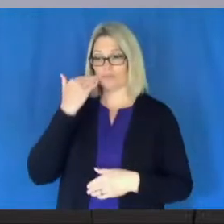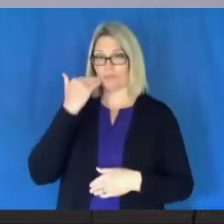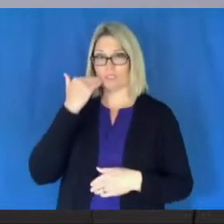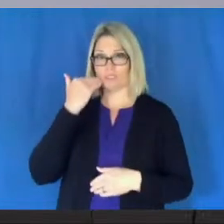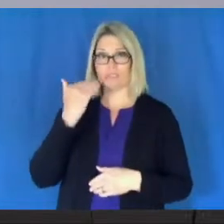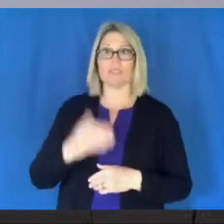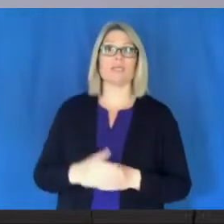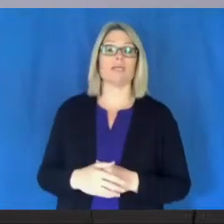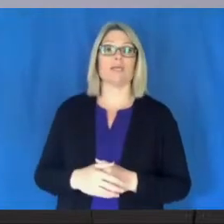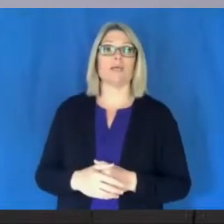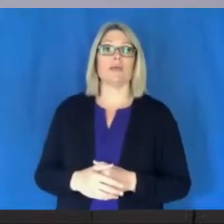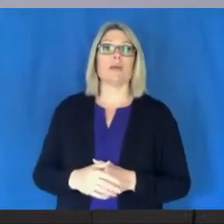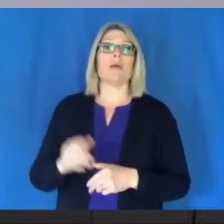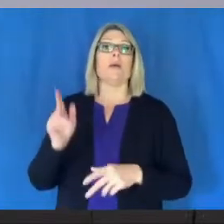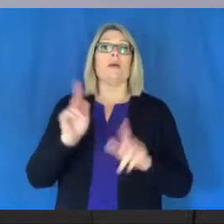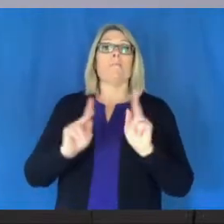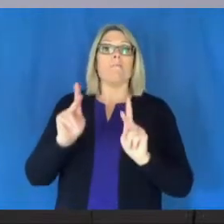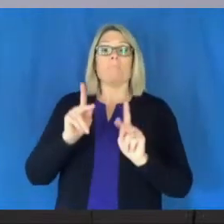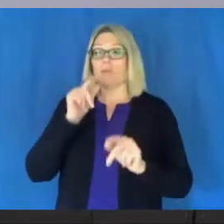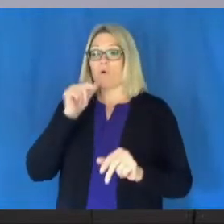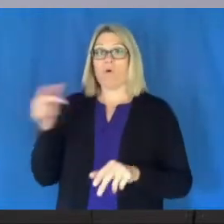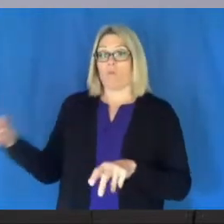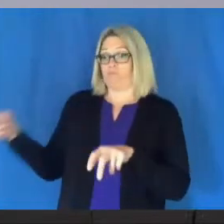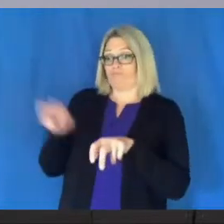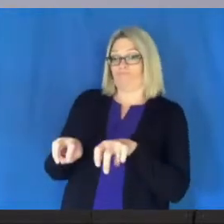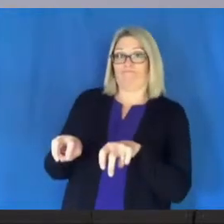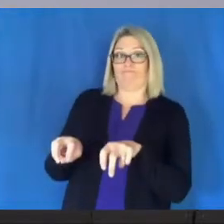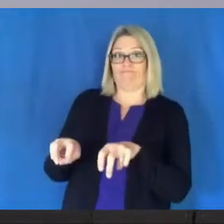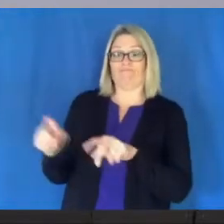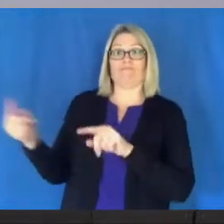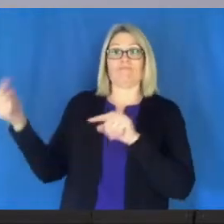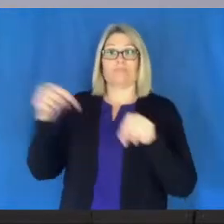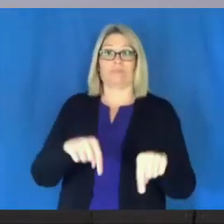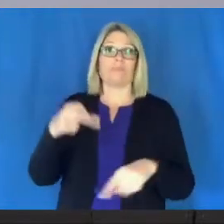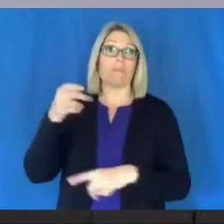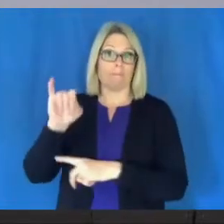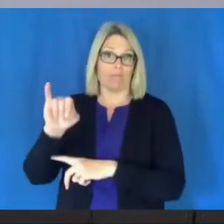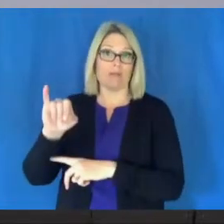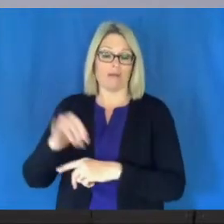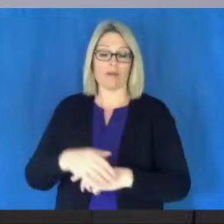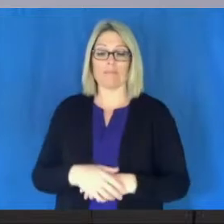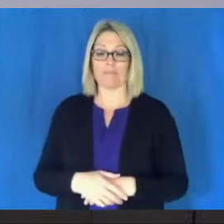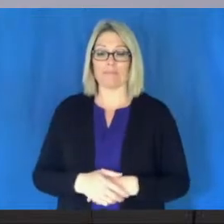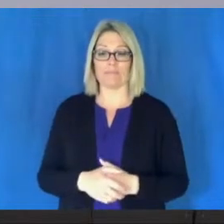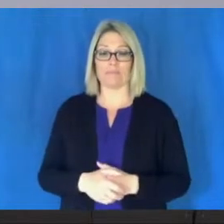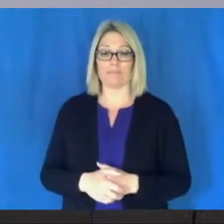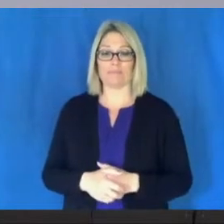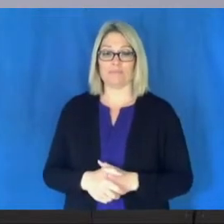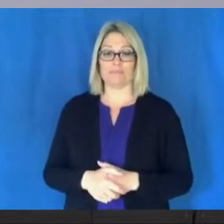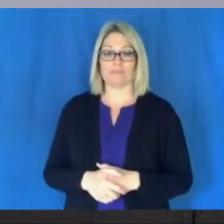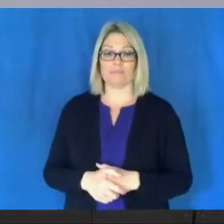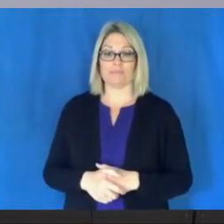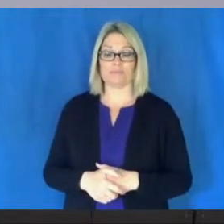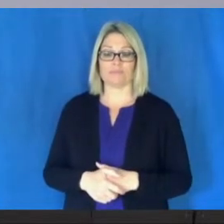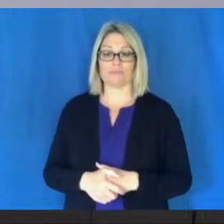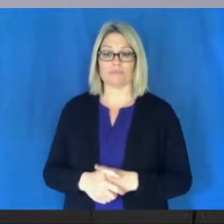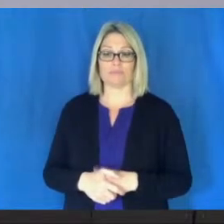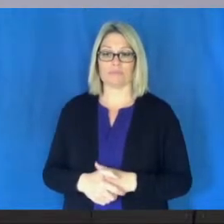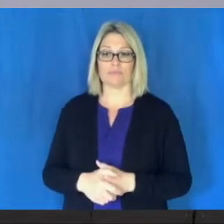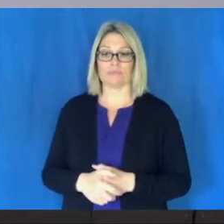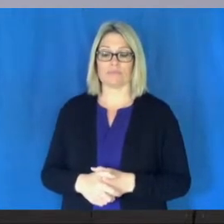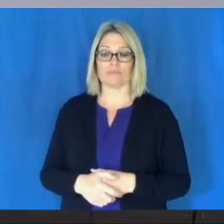people being in vehicles coming into Prince Edward Island. And I think it certainly